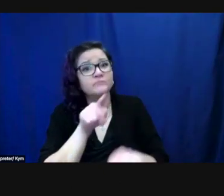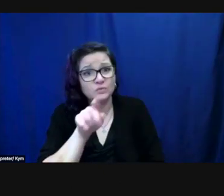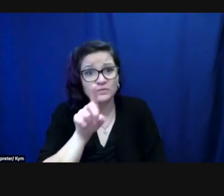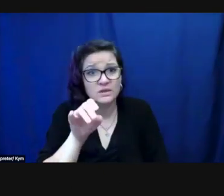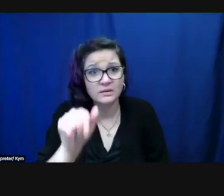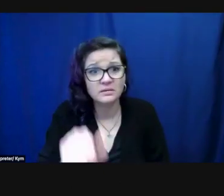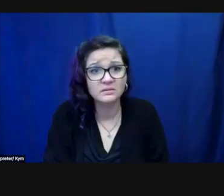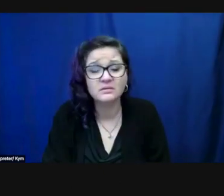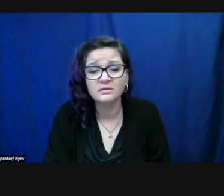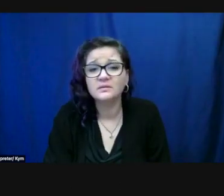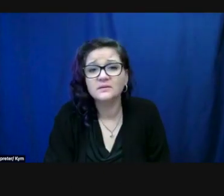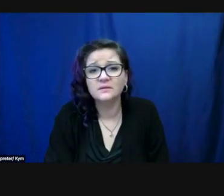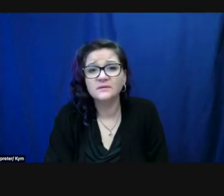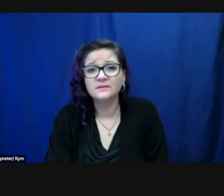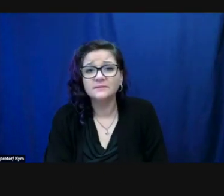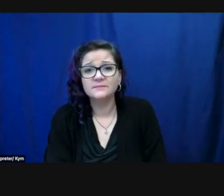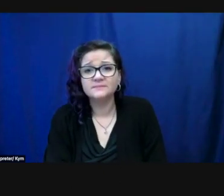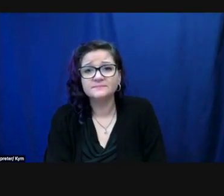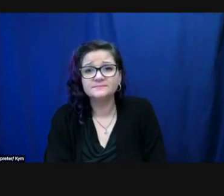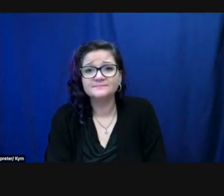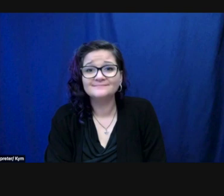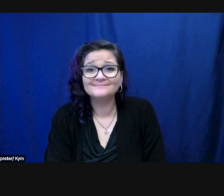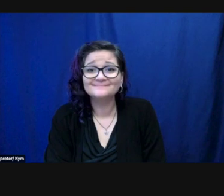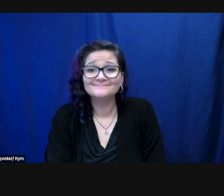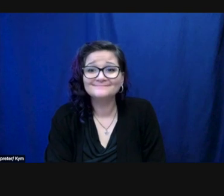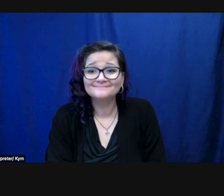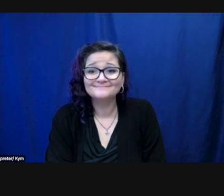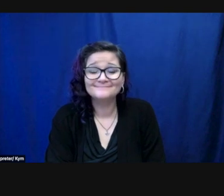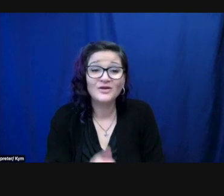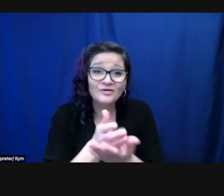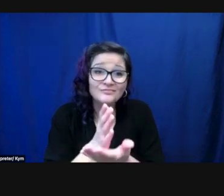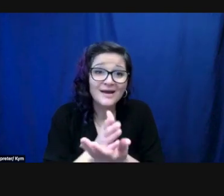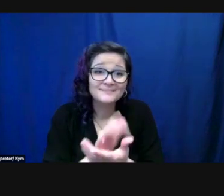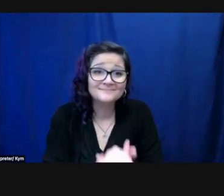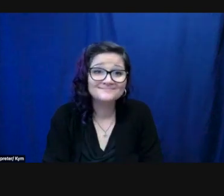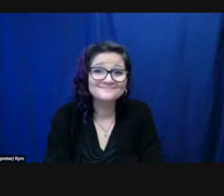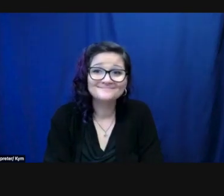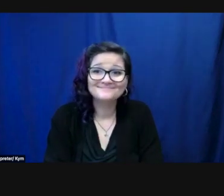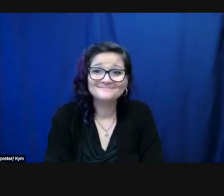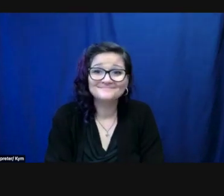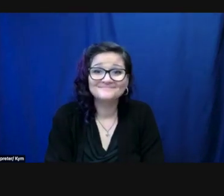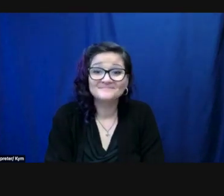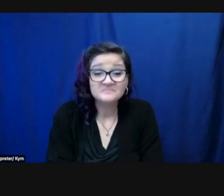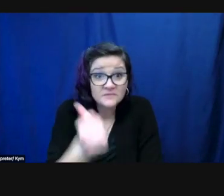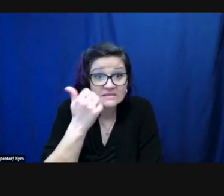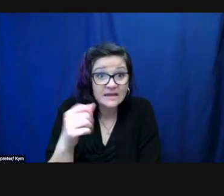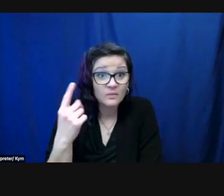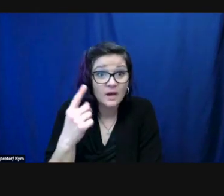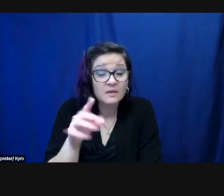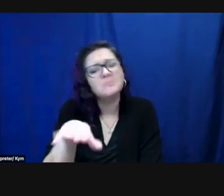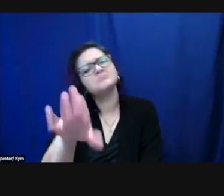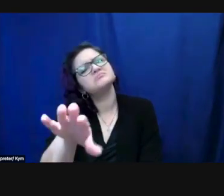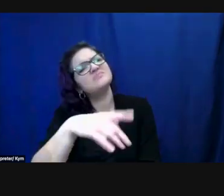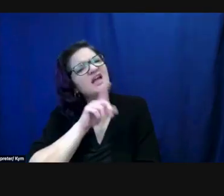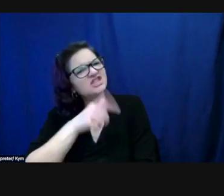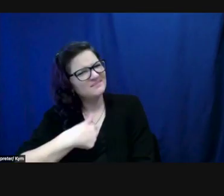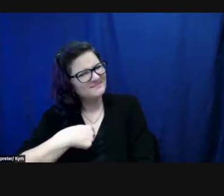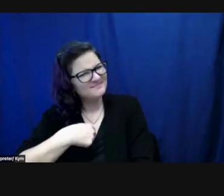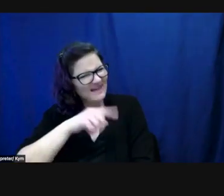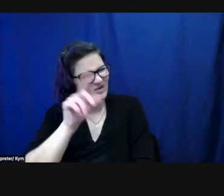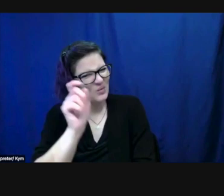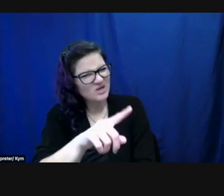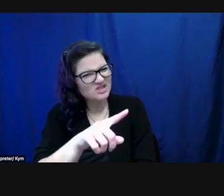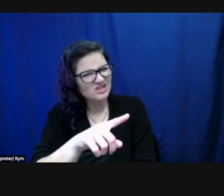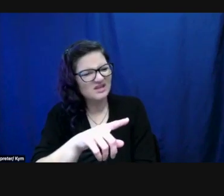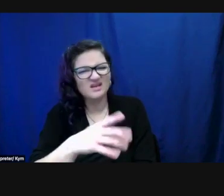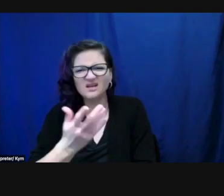Okay. All right. That's great. So does anyone have any, so I have a question. So how do